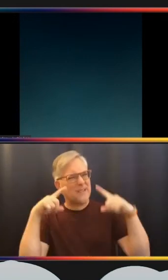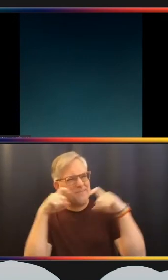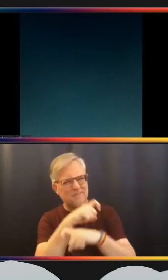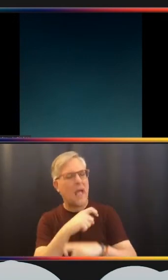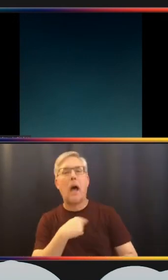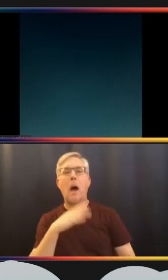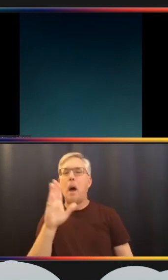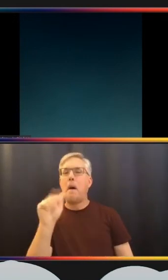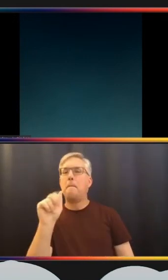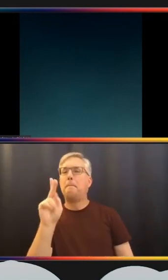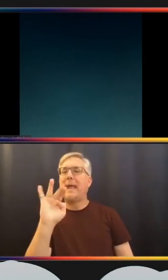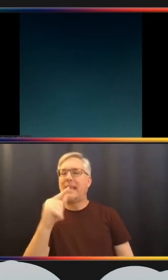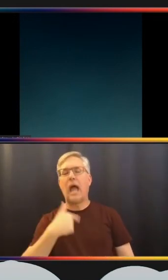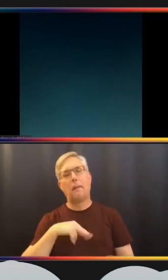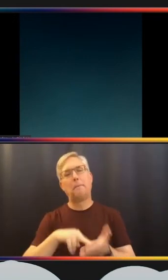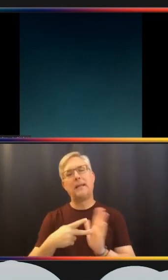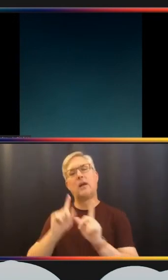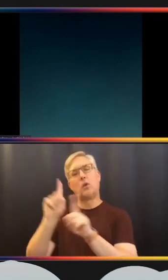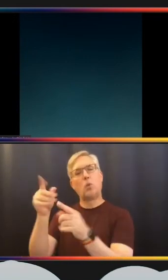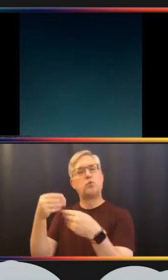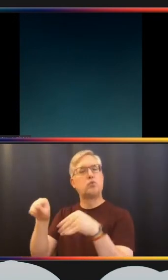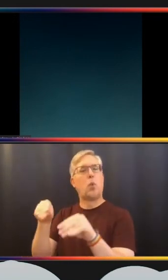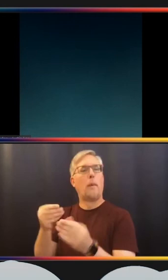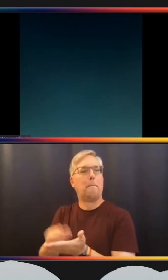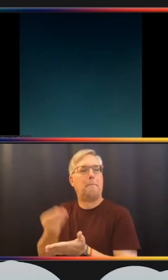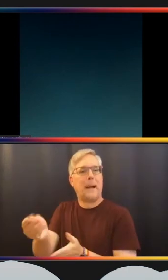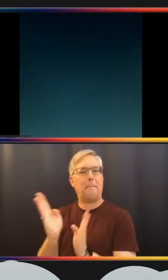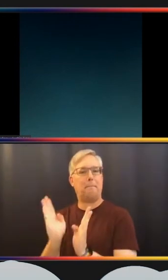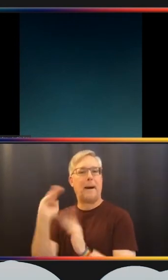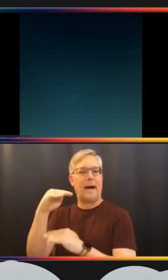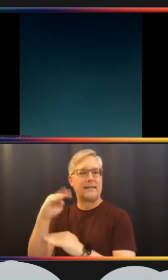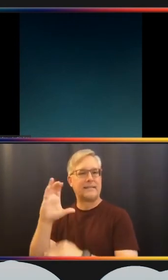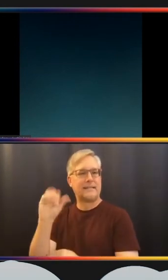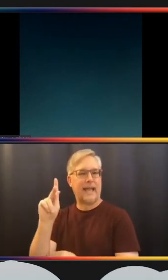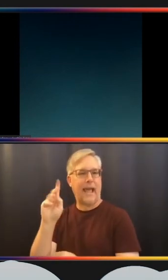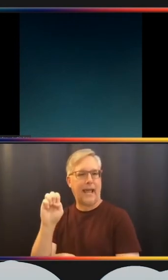buy boxed cakes and do that. Like I can't,